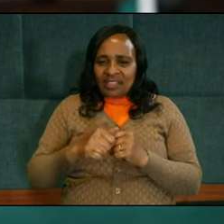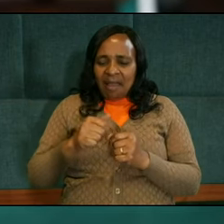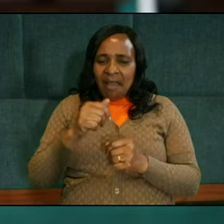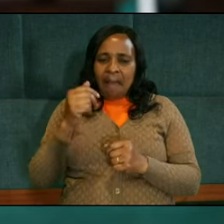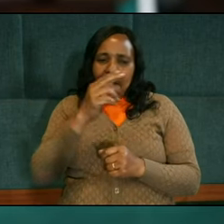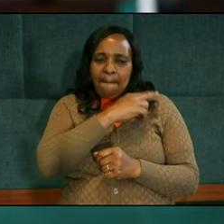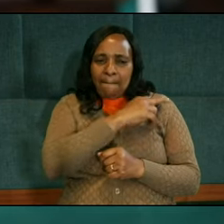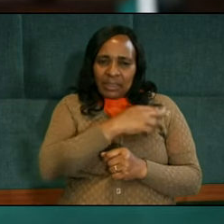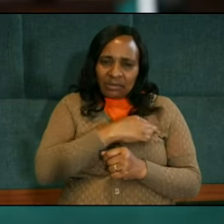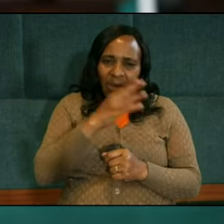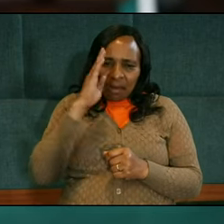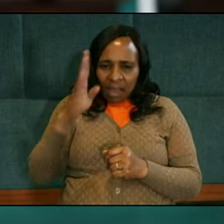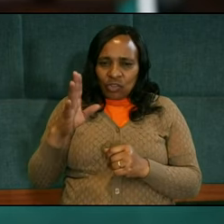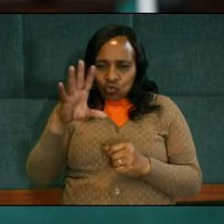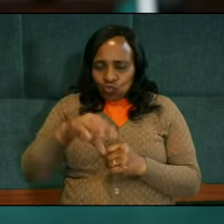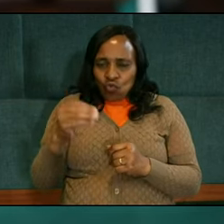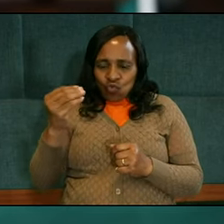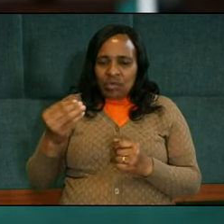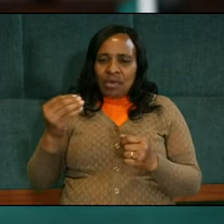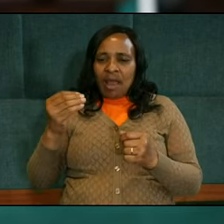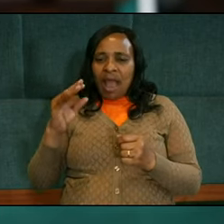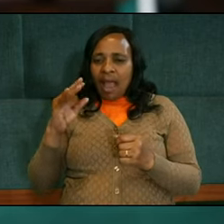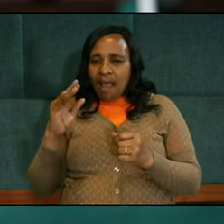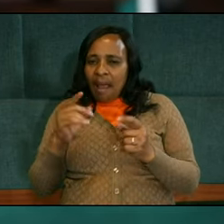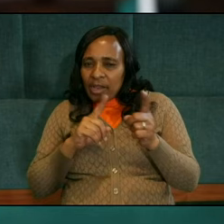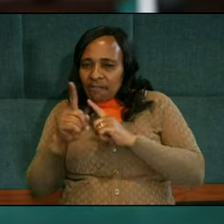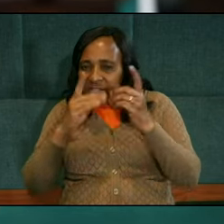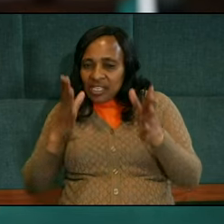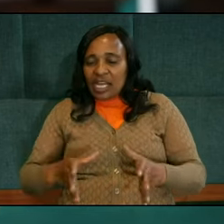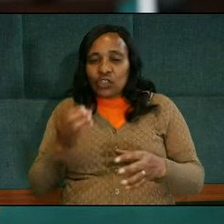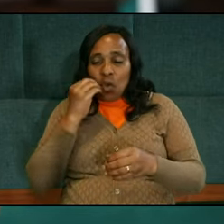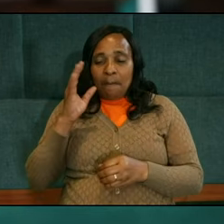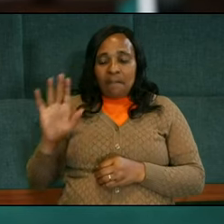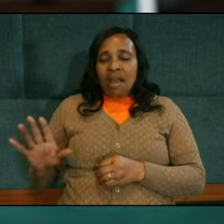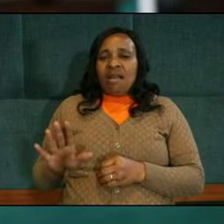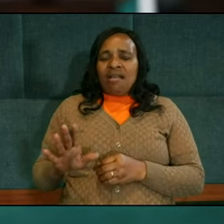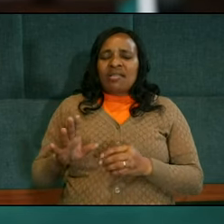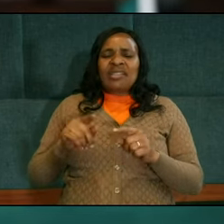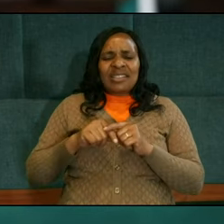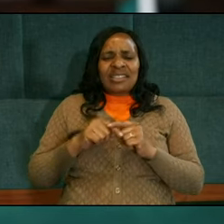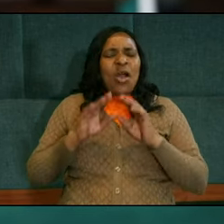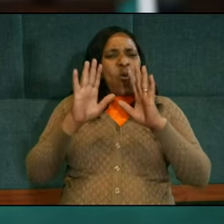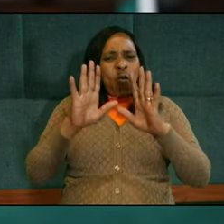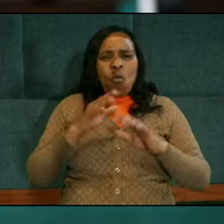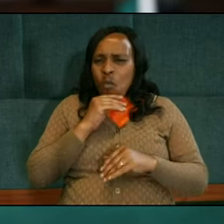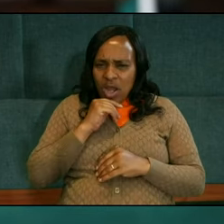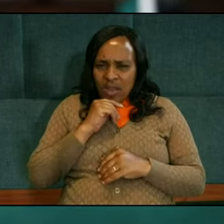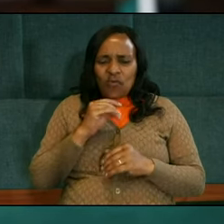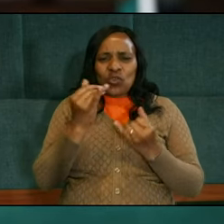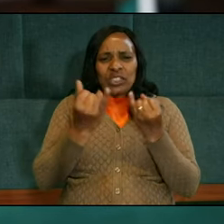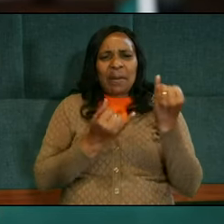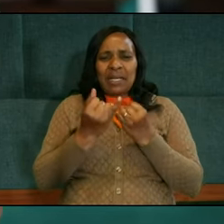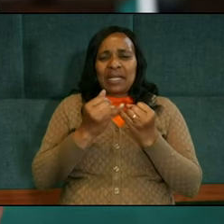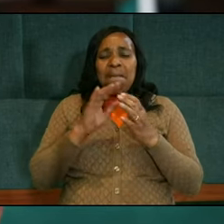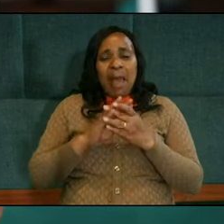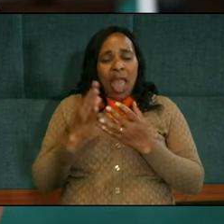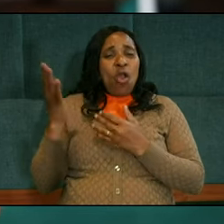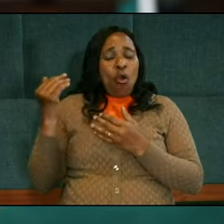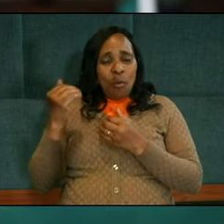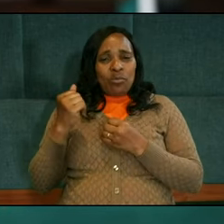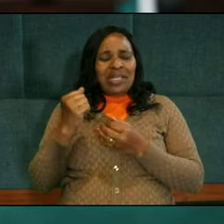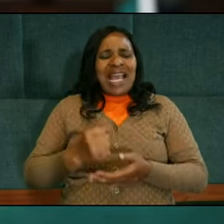adventurers to their homes. It was an amazing Sabbath, Katsia said. My wish is to have that experience of